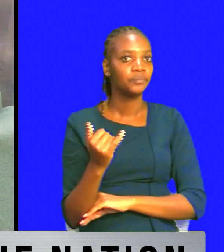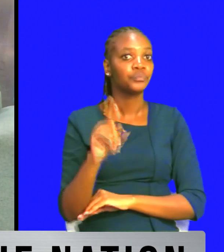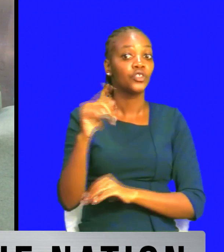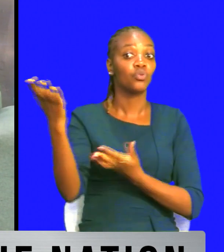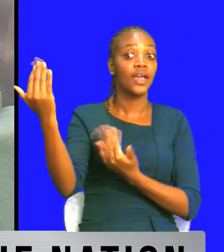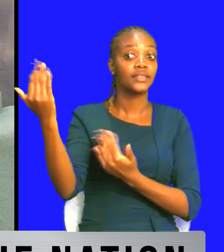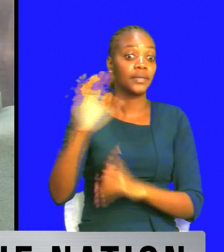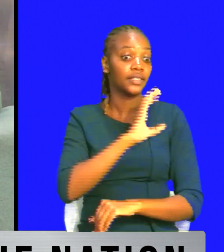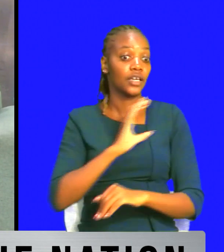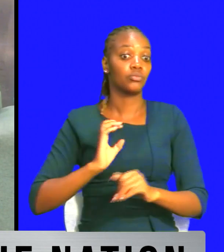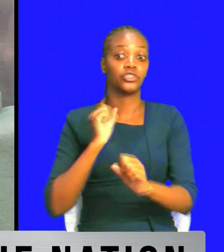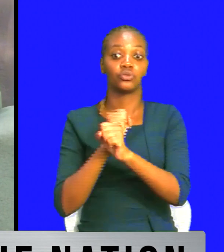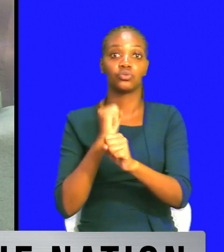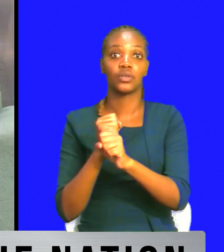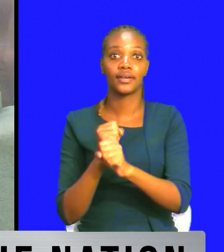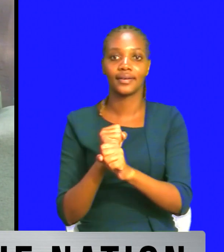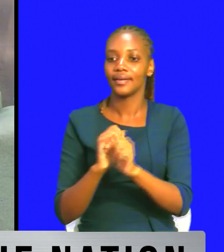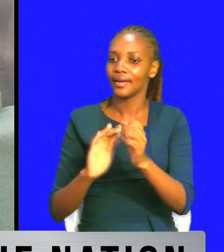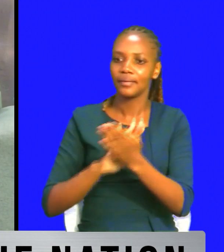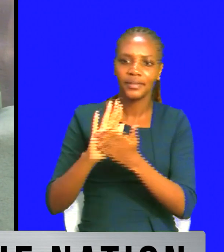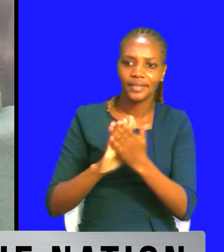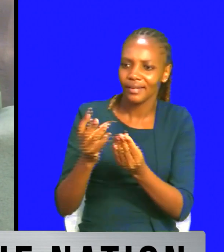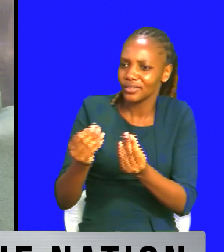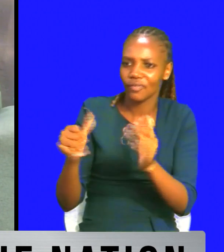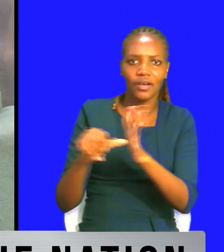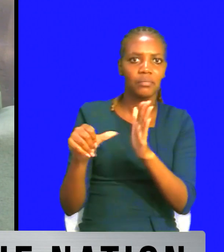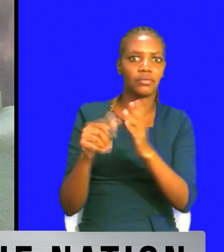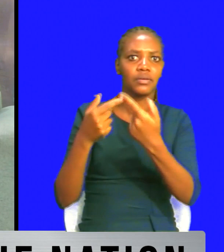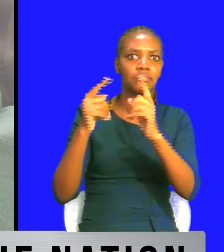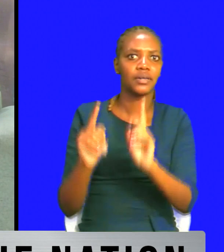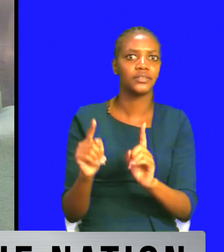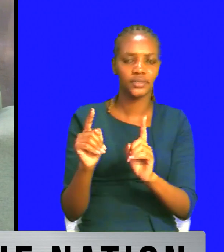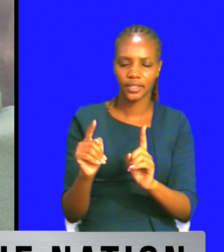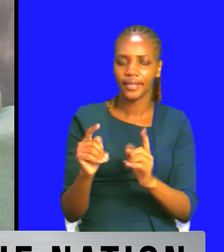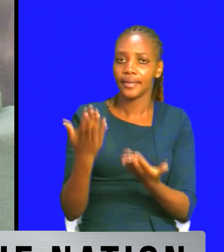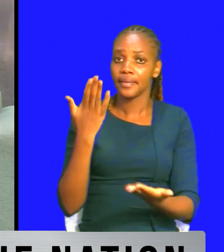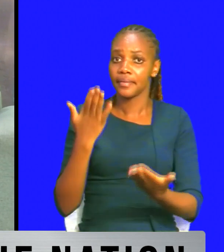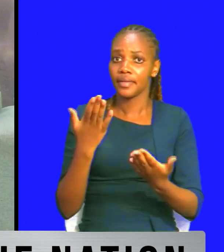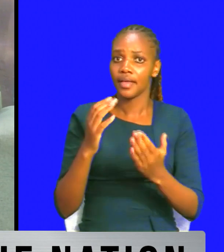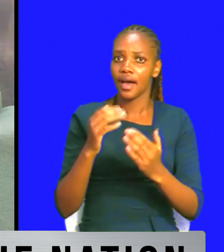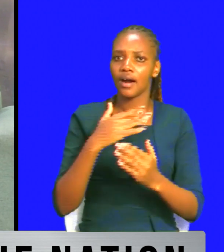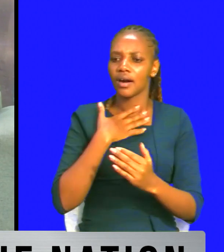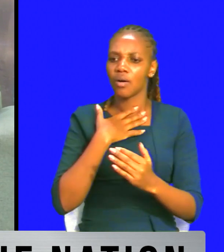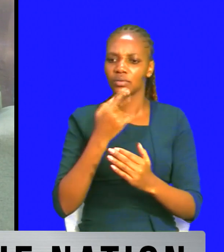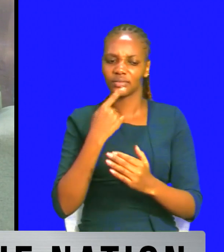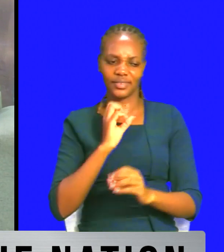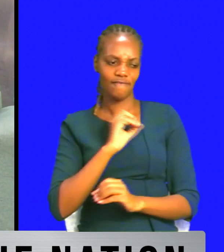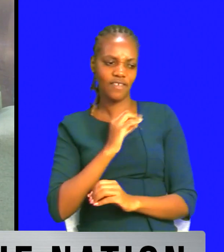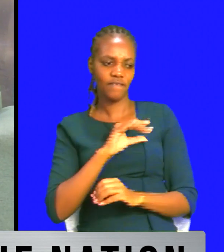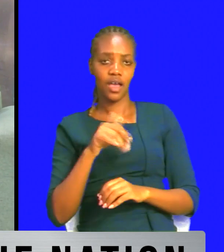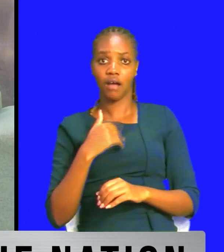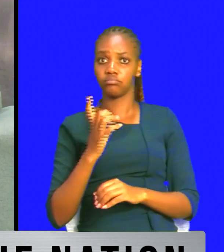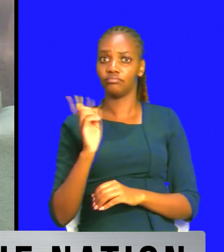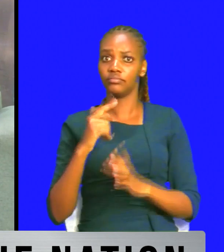to come out and basically deal with a question, but they are a bit, should I say, I don't want to say afraid, but they seem to be a